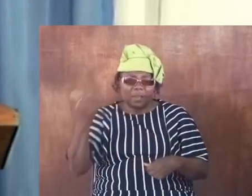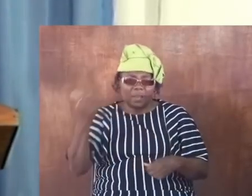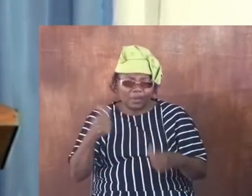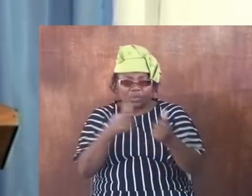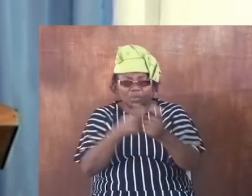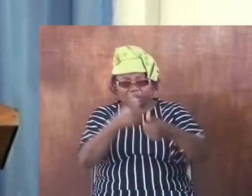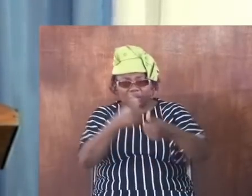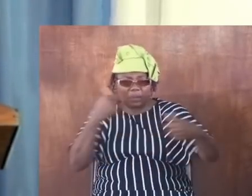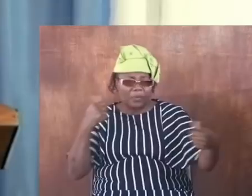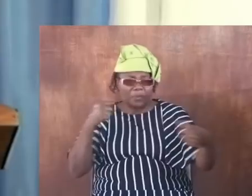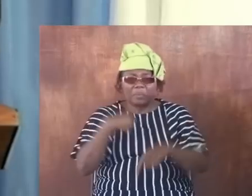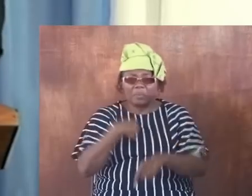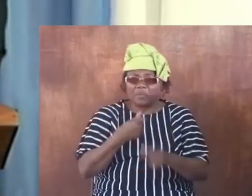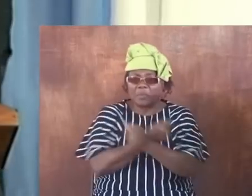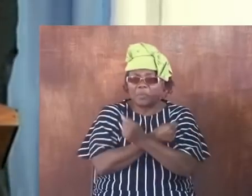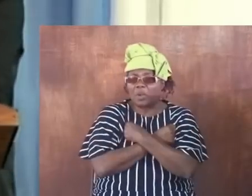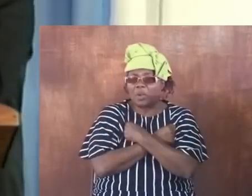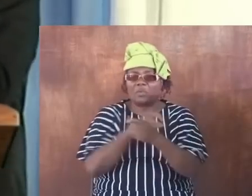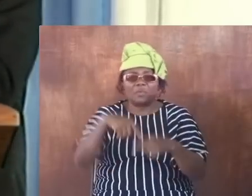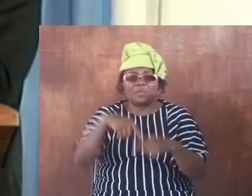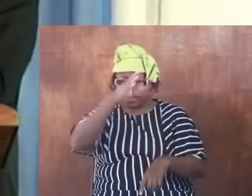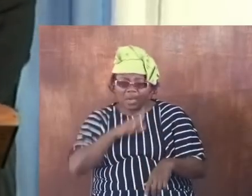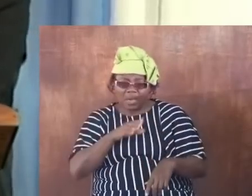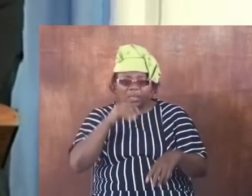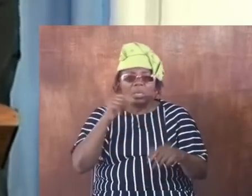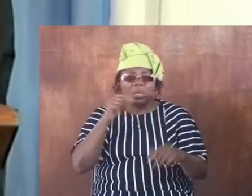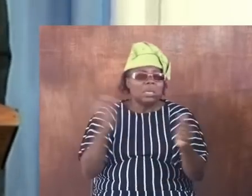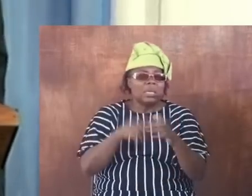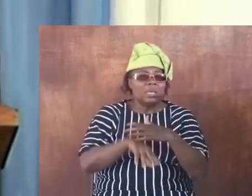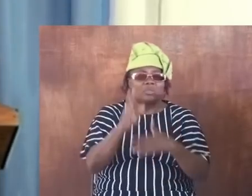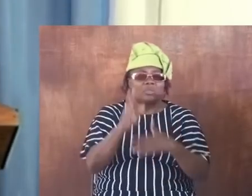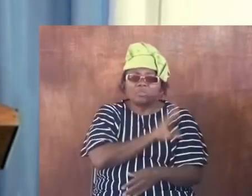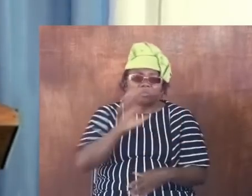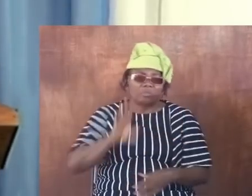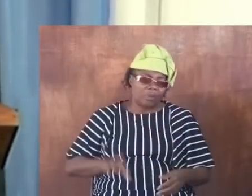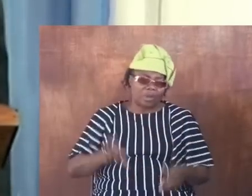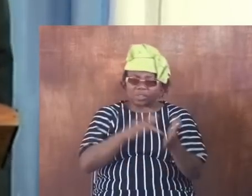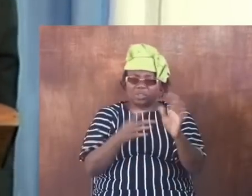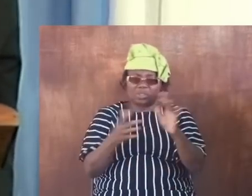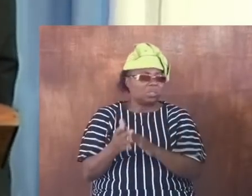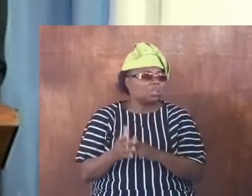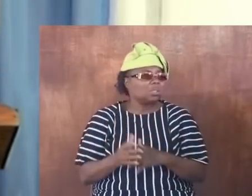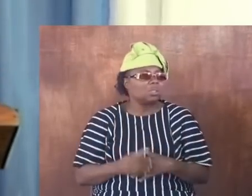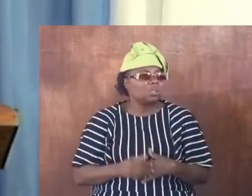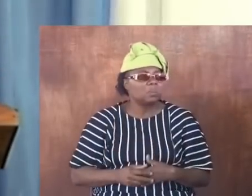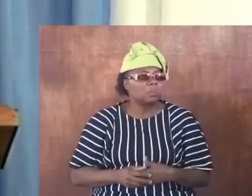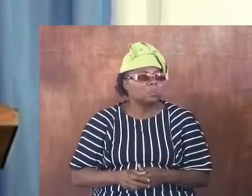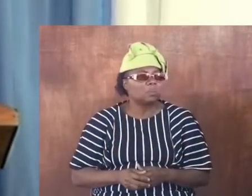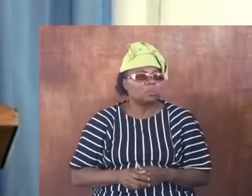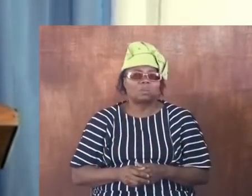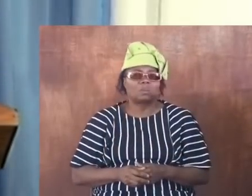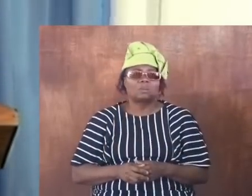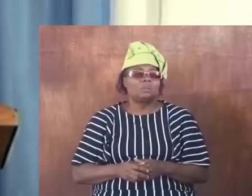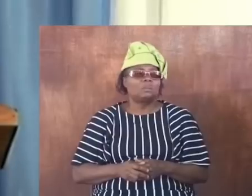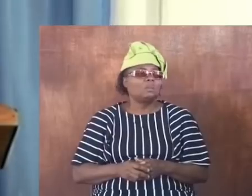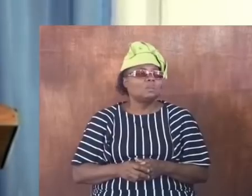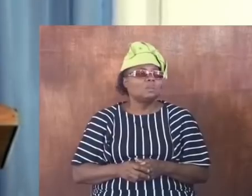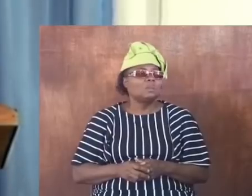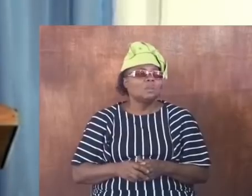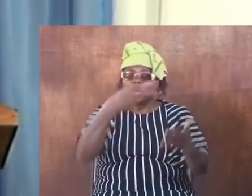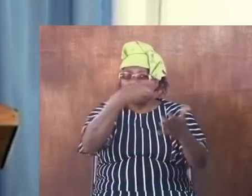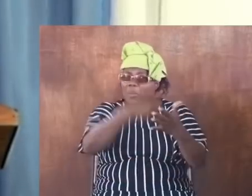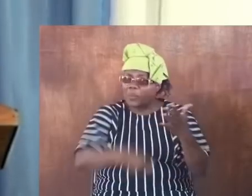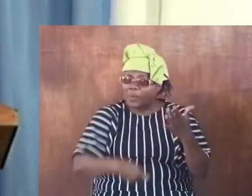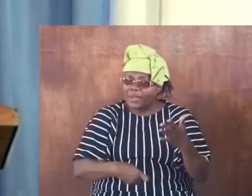me from the love of God, which is in Christ Jesus. Thank you for that chart. Look, there is a price, but when you are